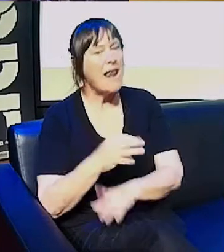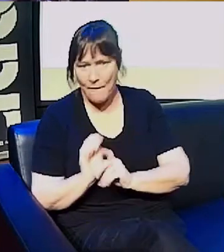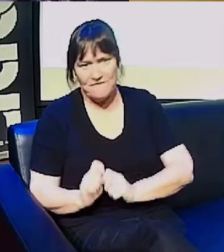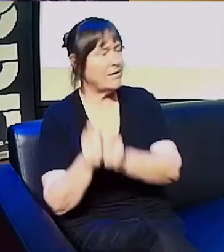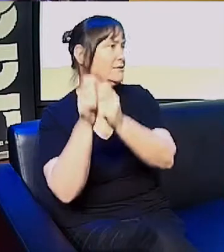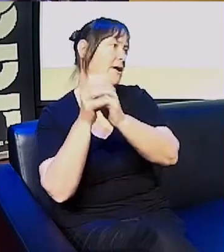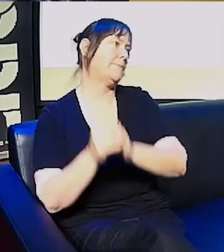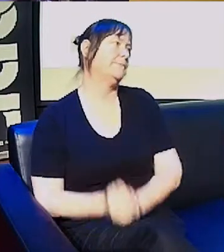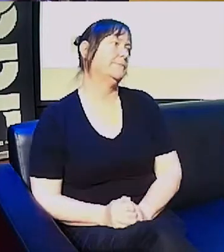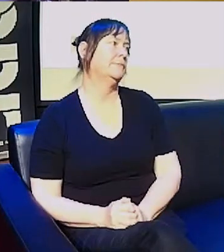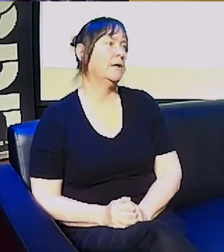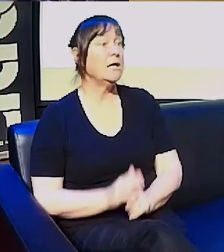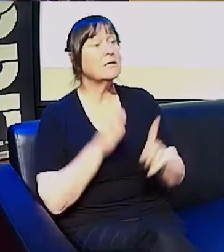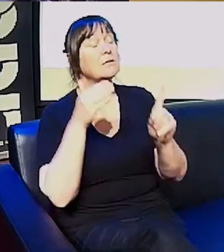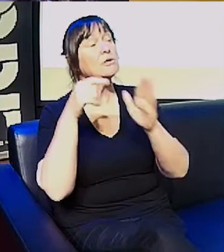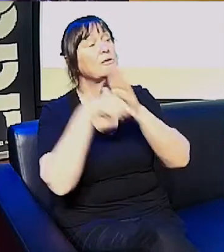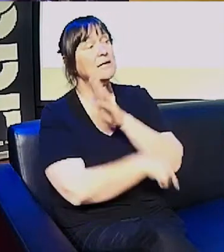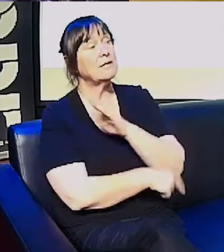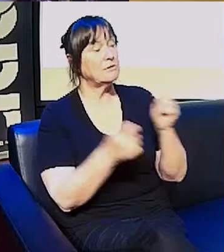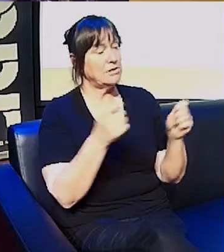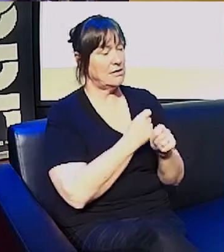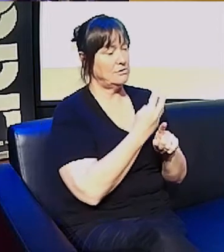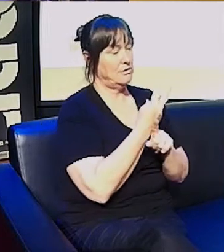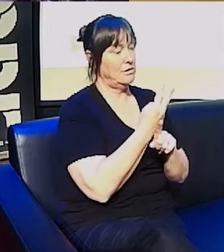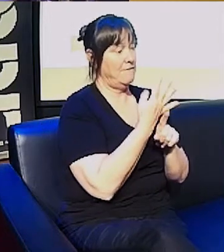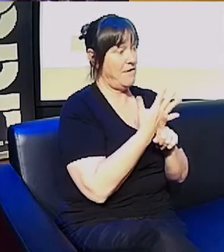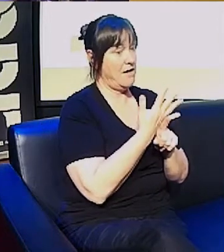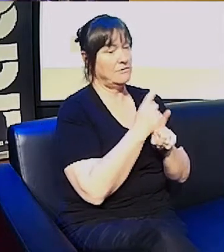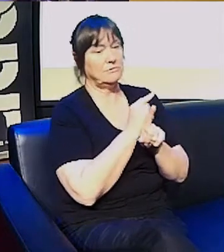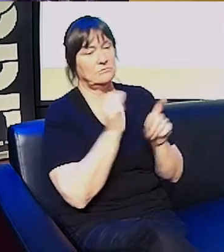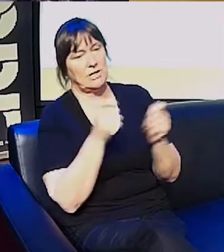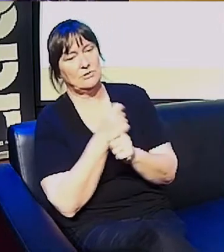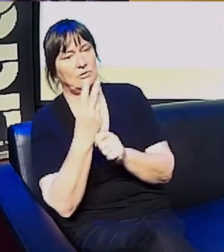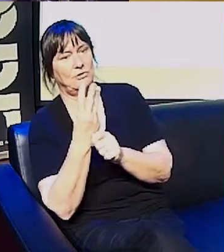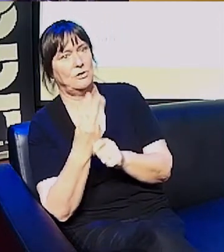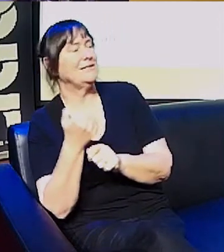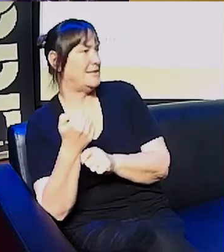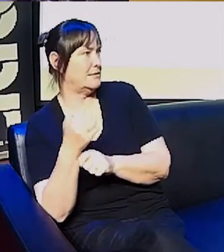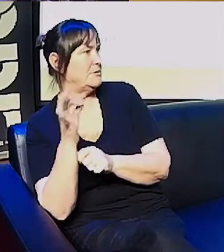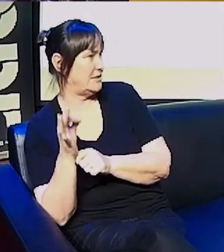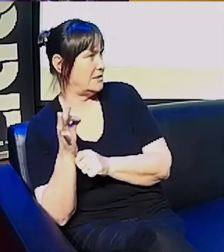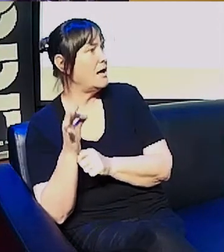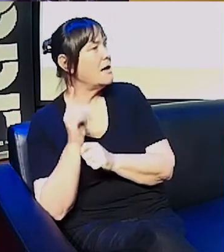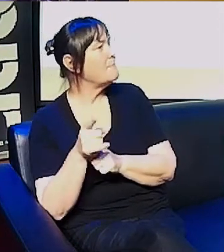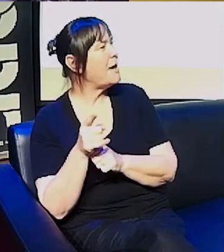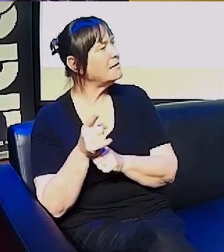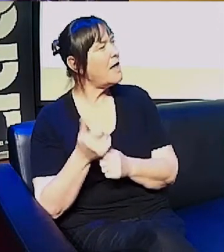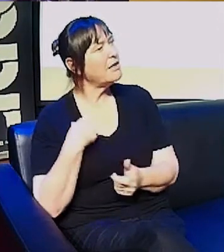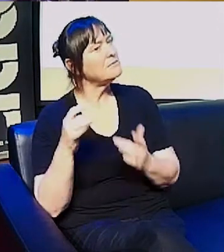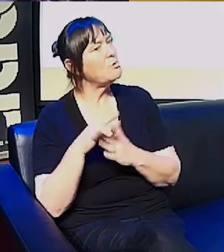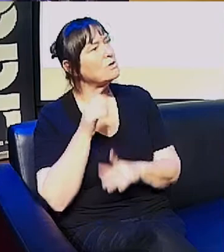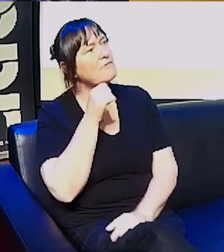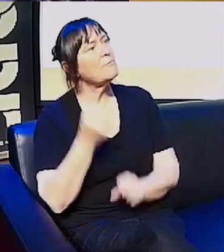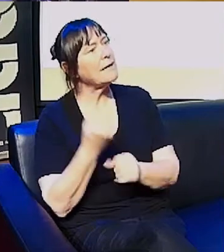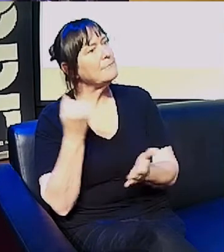Our debt target changed from 35% of GDP to 36%, and we admitted our mistake. But I think being reactive to mistakes and being open to